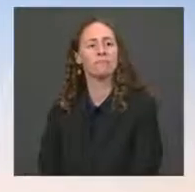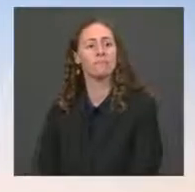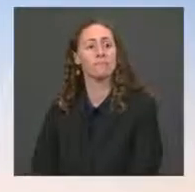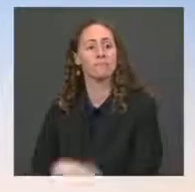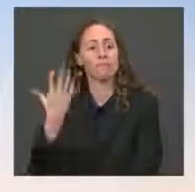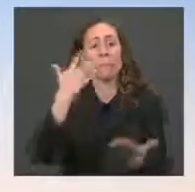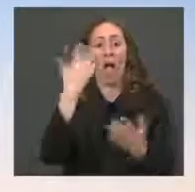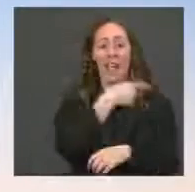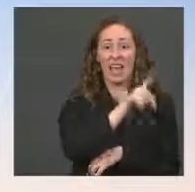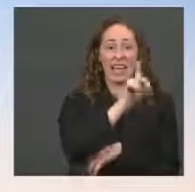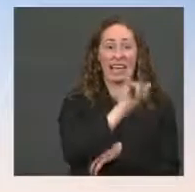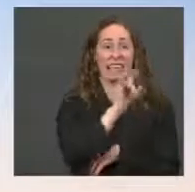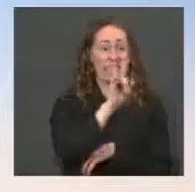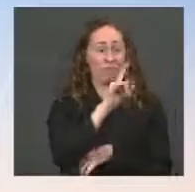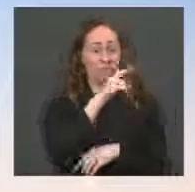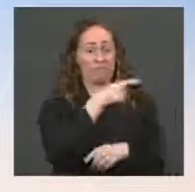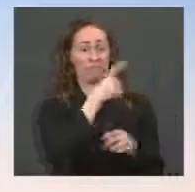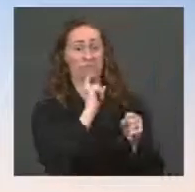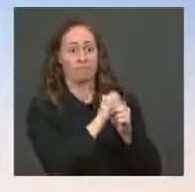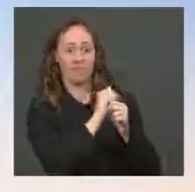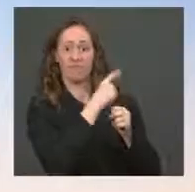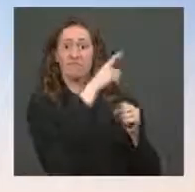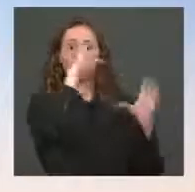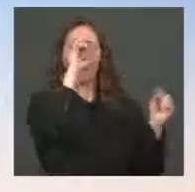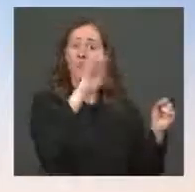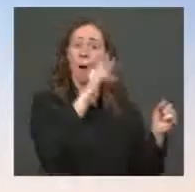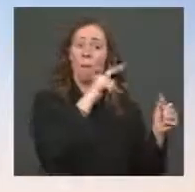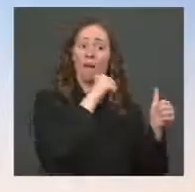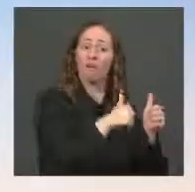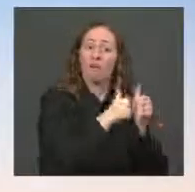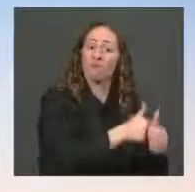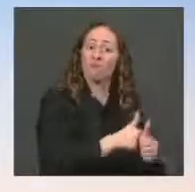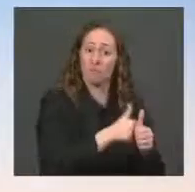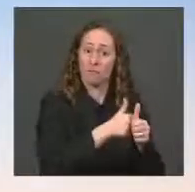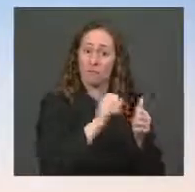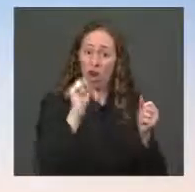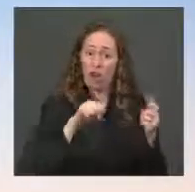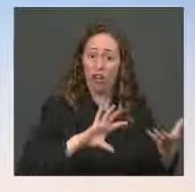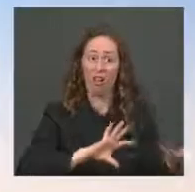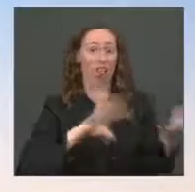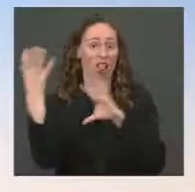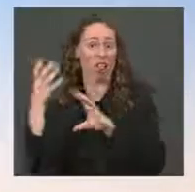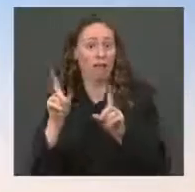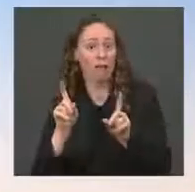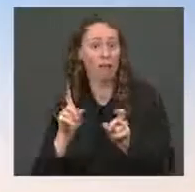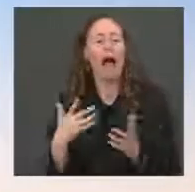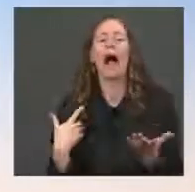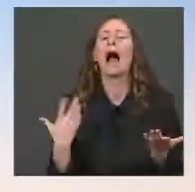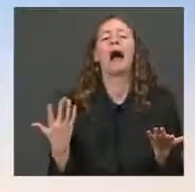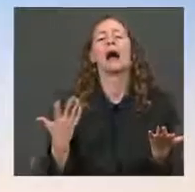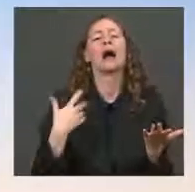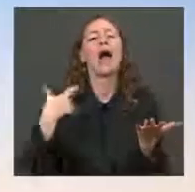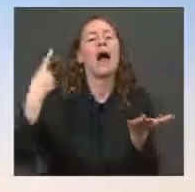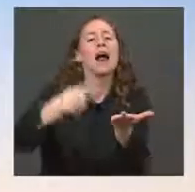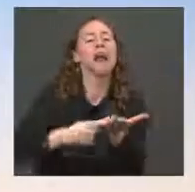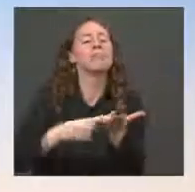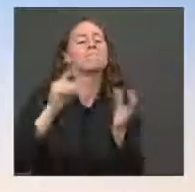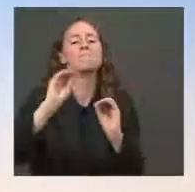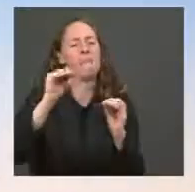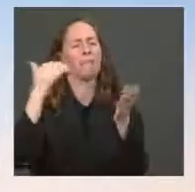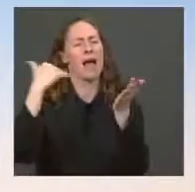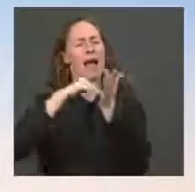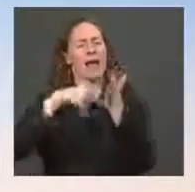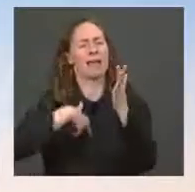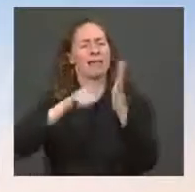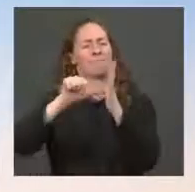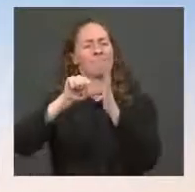respond directly to that? And then one more off topic. I don't think I have any further response to the former president other than to reiterate the context of